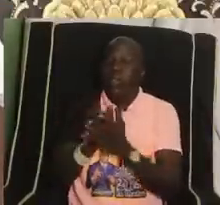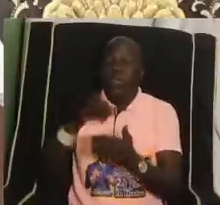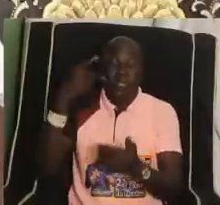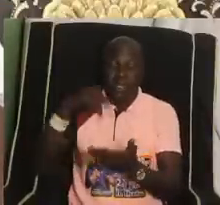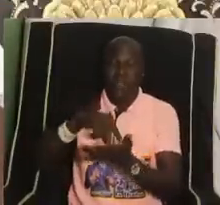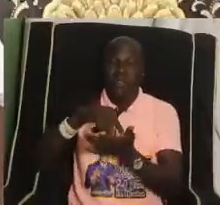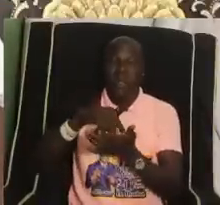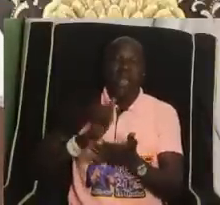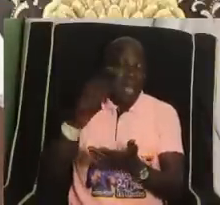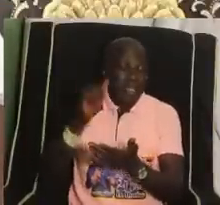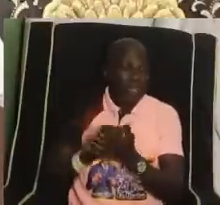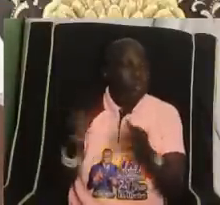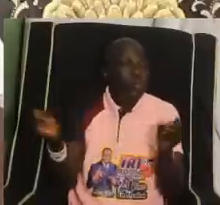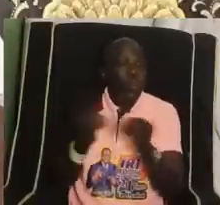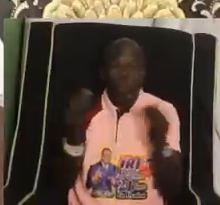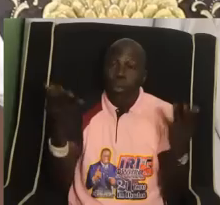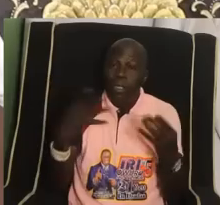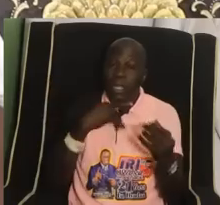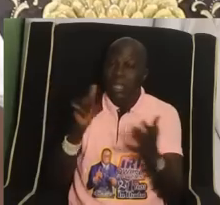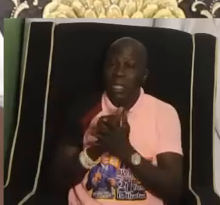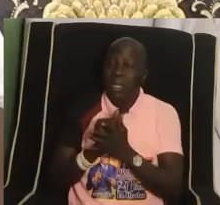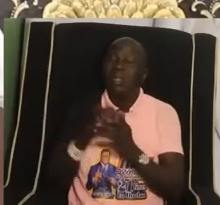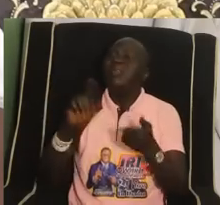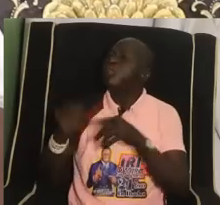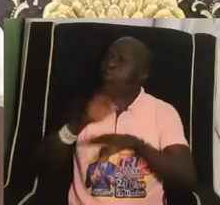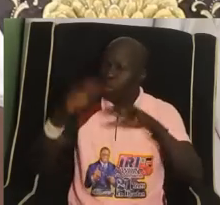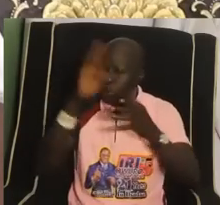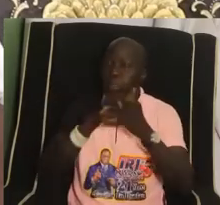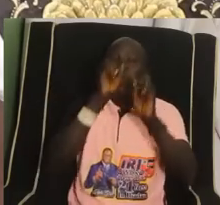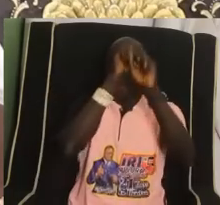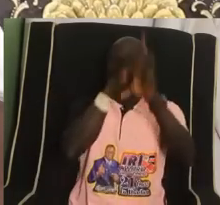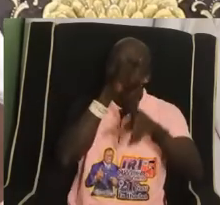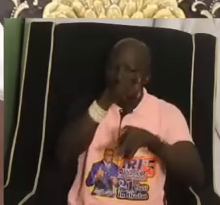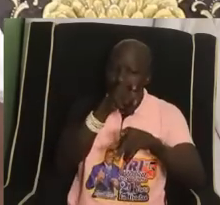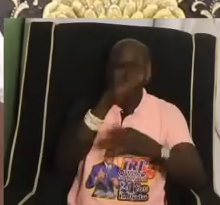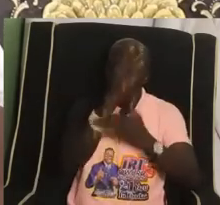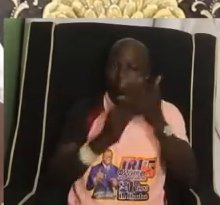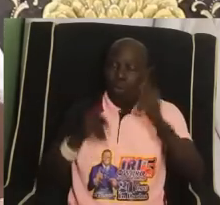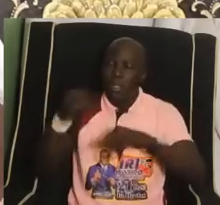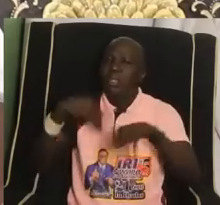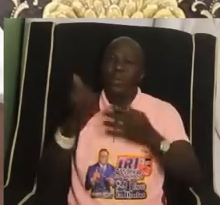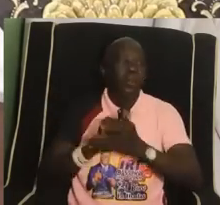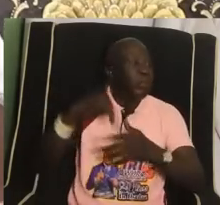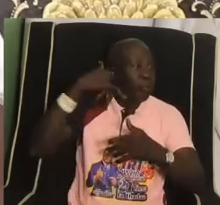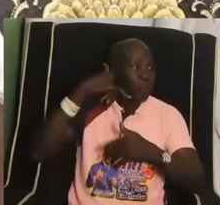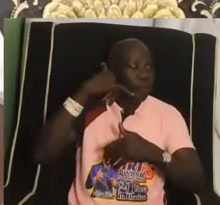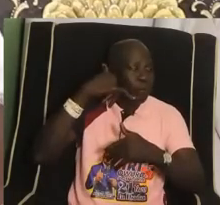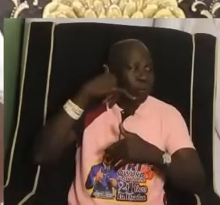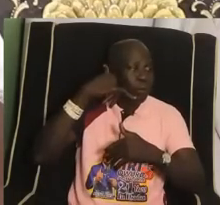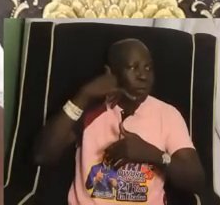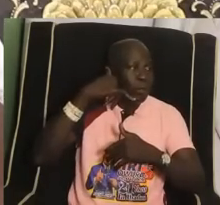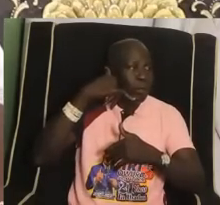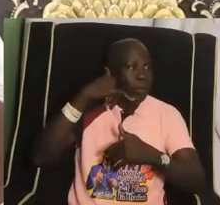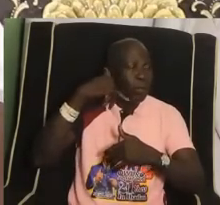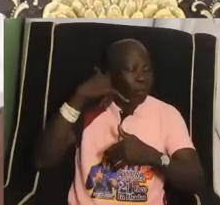sit up. Oni se o po to ye ni. Is that so? Is it much like this? Pe ni atayin lo re. You don't know what they said they bless you. Omo kan fun mi ni phone. Somebody give me a phone, just a phone.